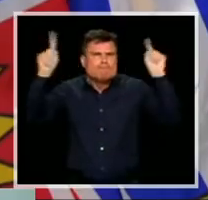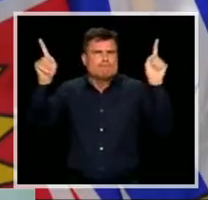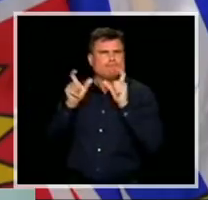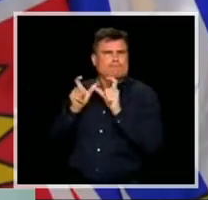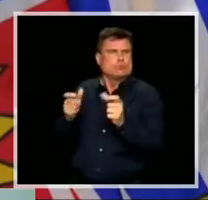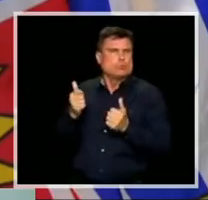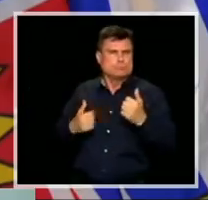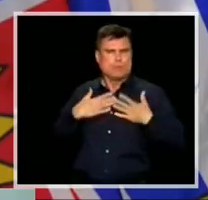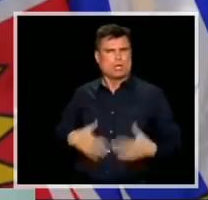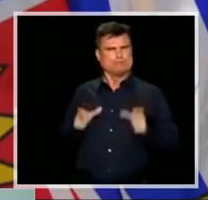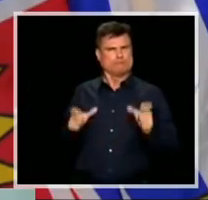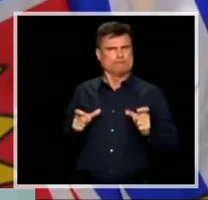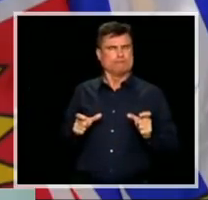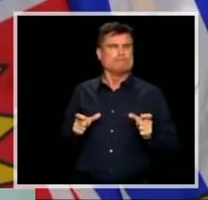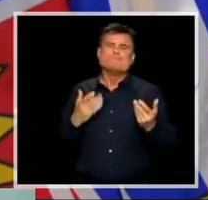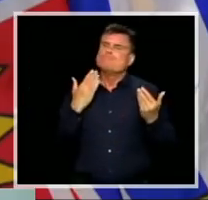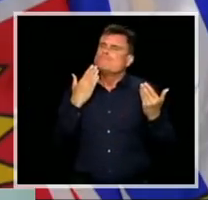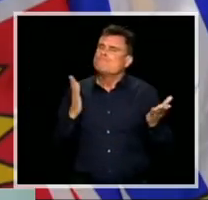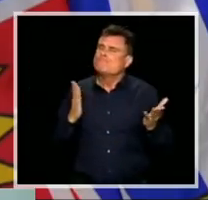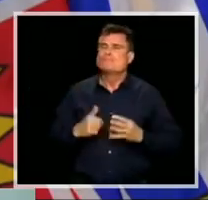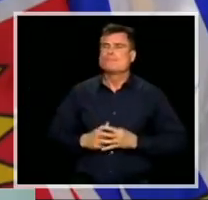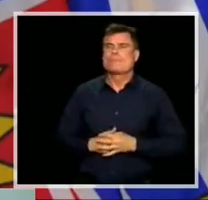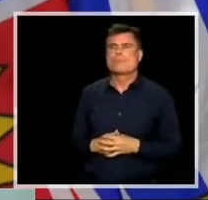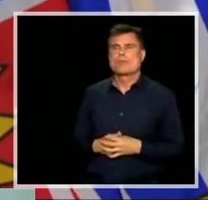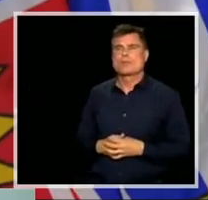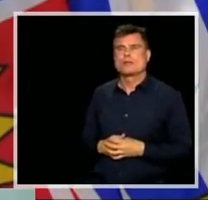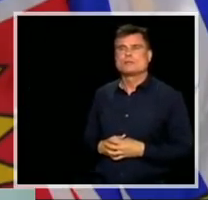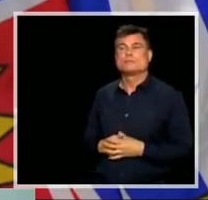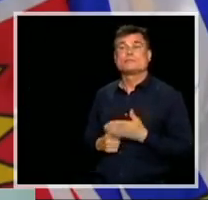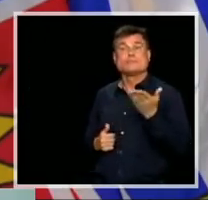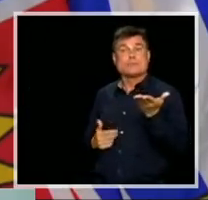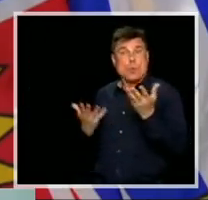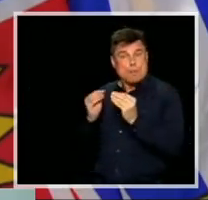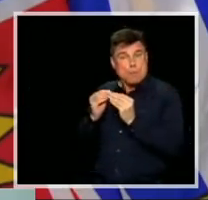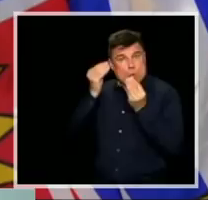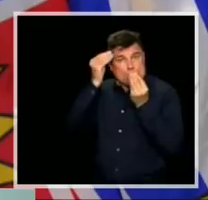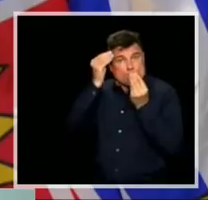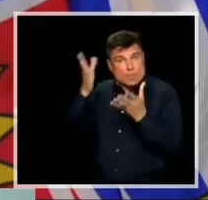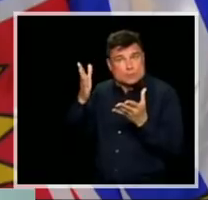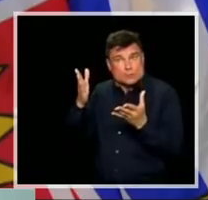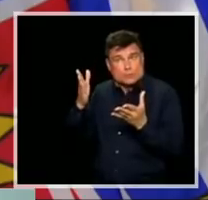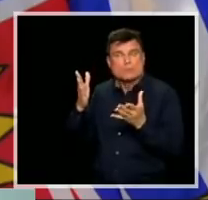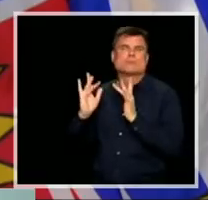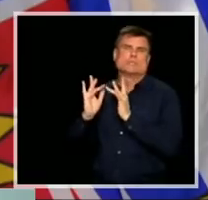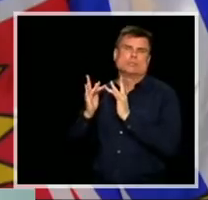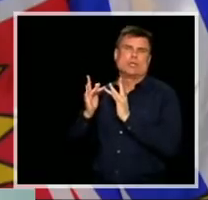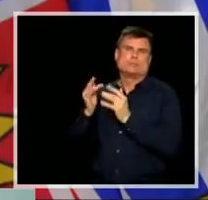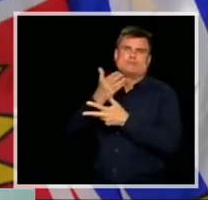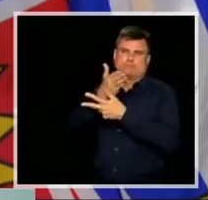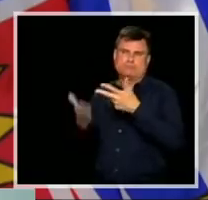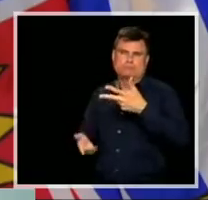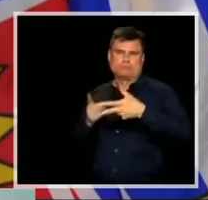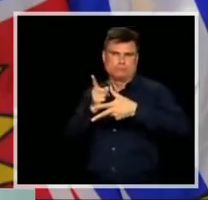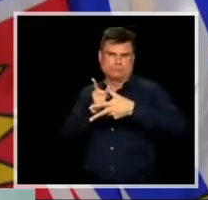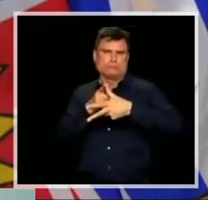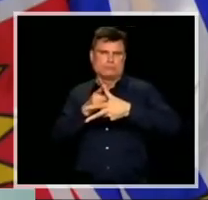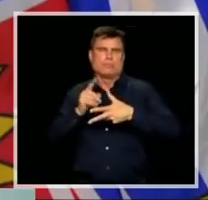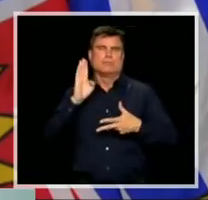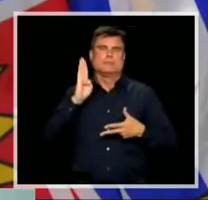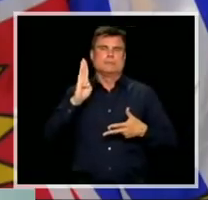couple of outbreaks as a result of schools resuming, are we talking staff people, I assume, rather than